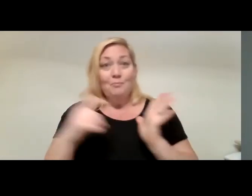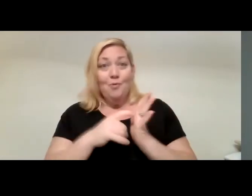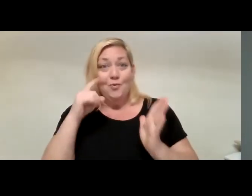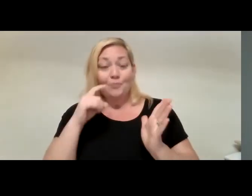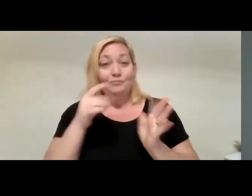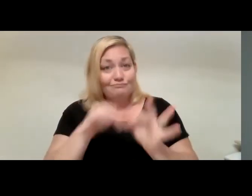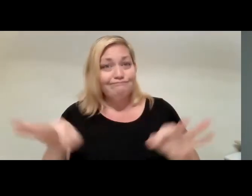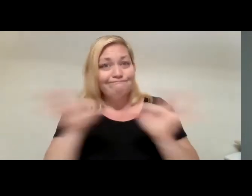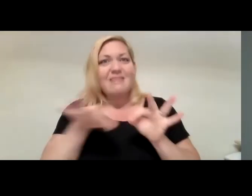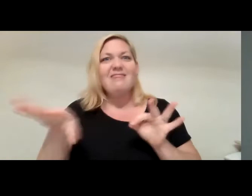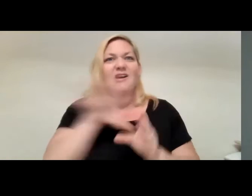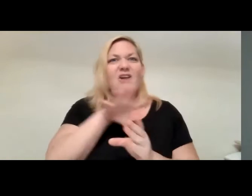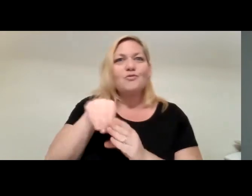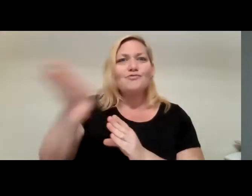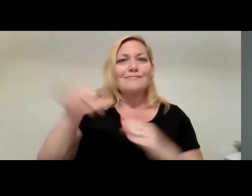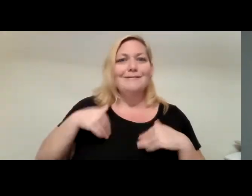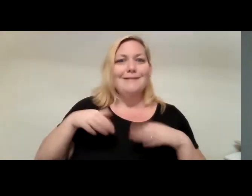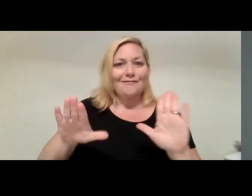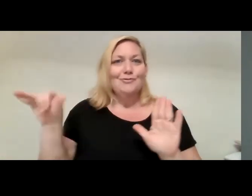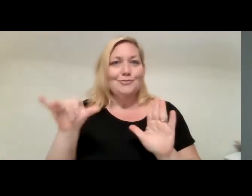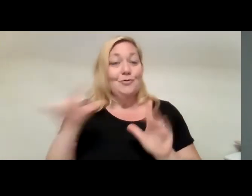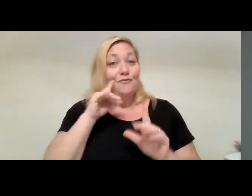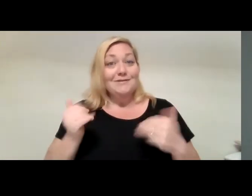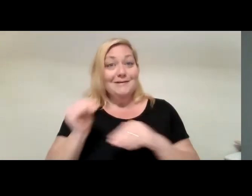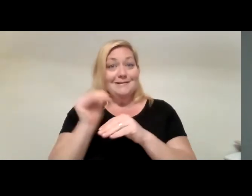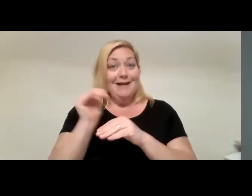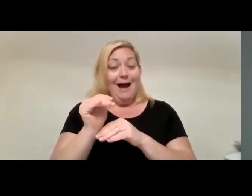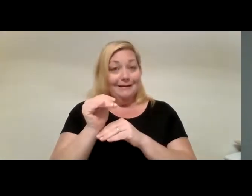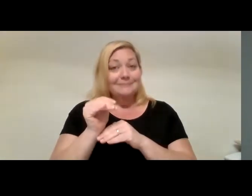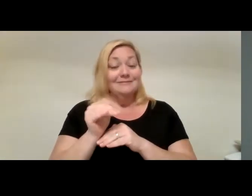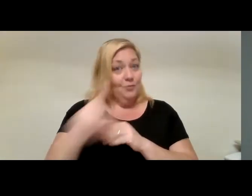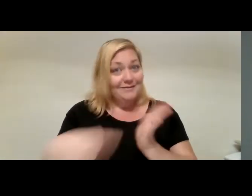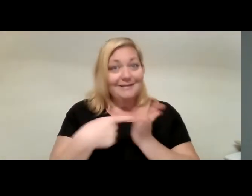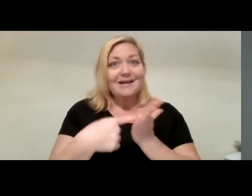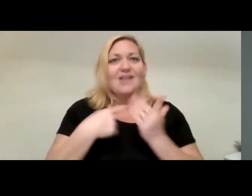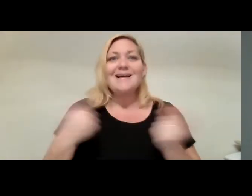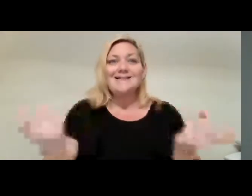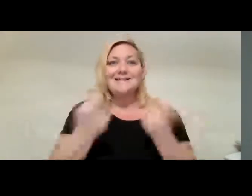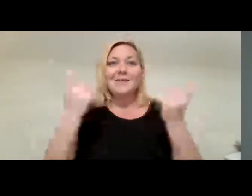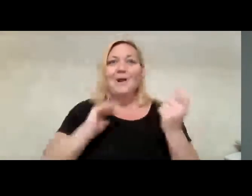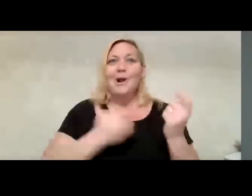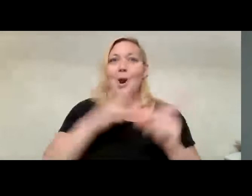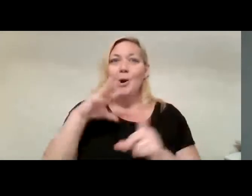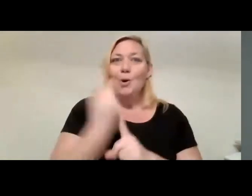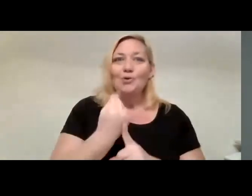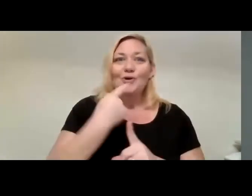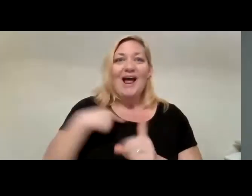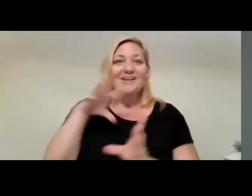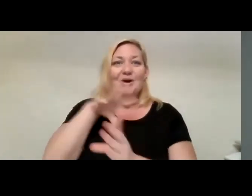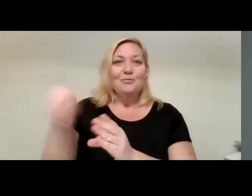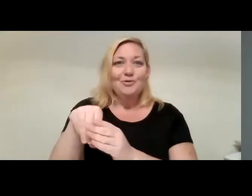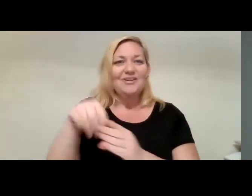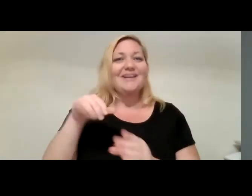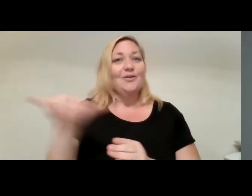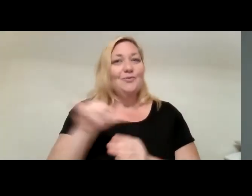community's contributions and sacrifices. So for tonight, with regard to this discussion, let's celebrate our culture and contributions, as well